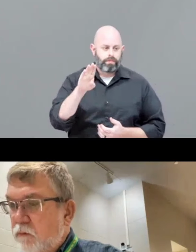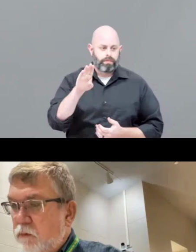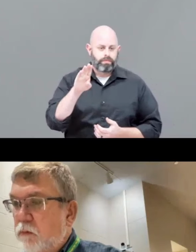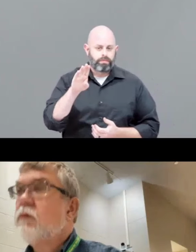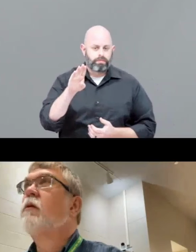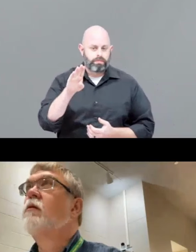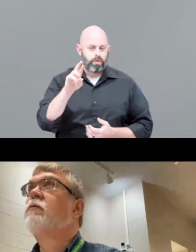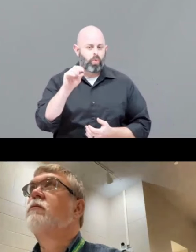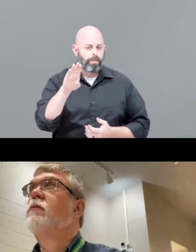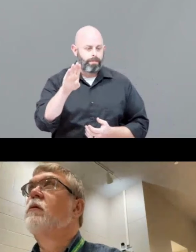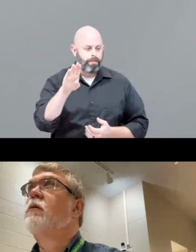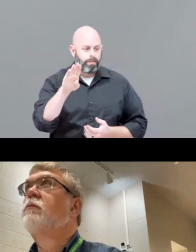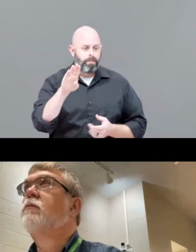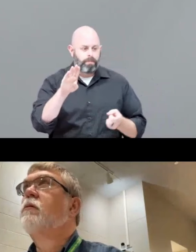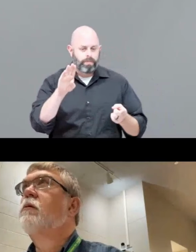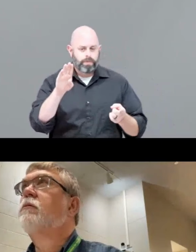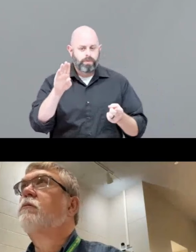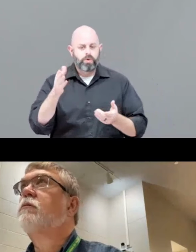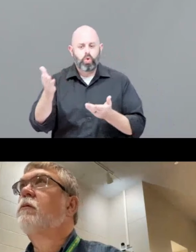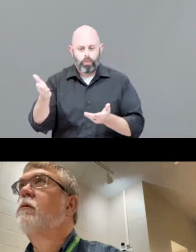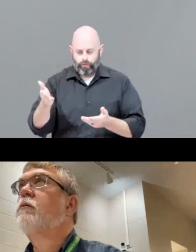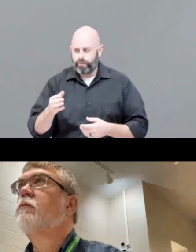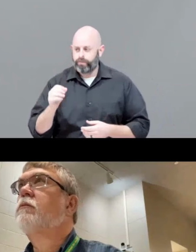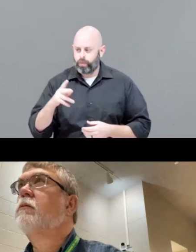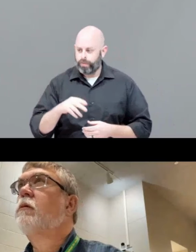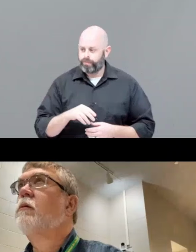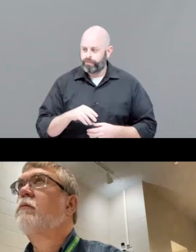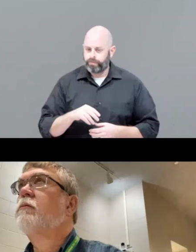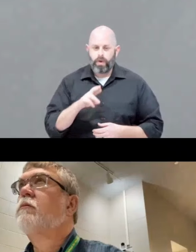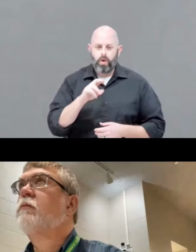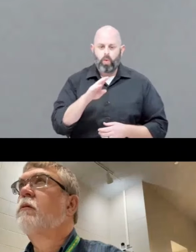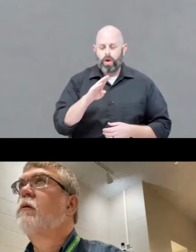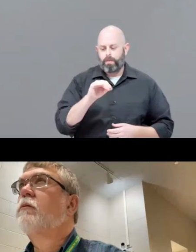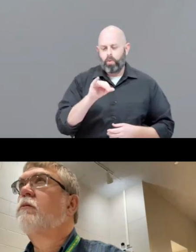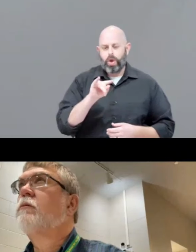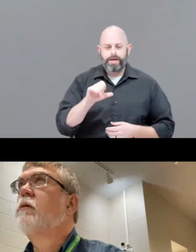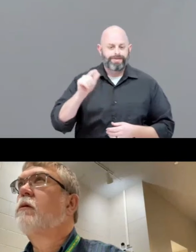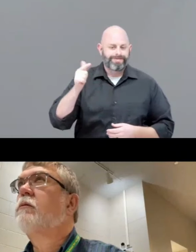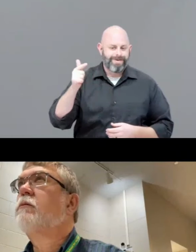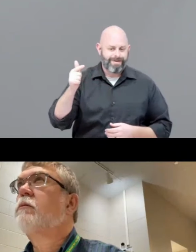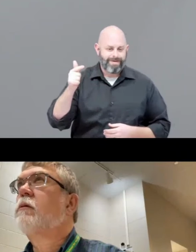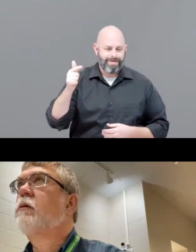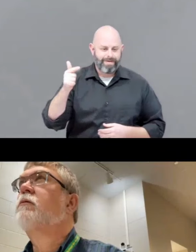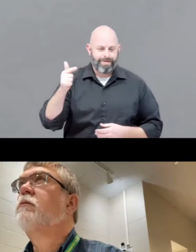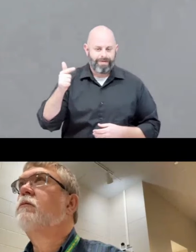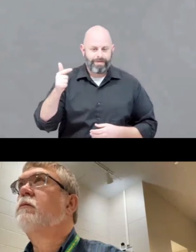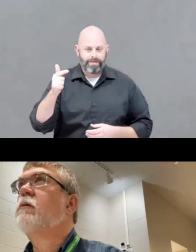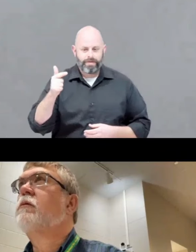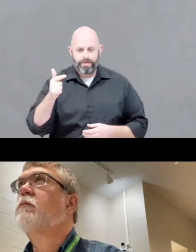Yeah, So so moved by Wyatt, second by